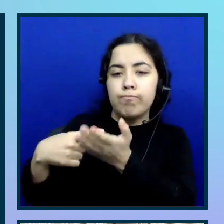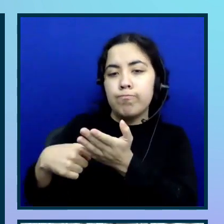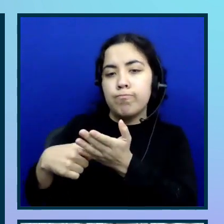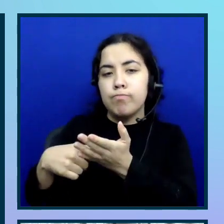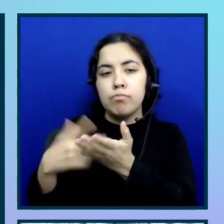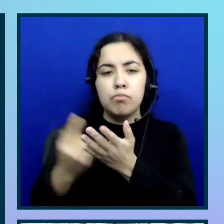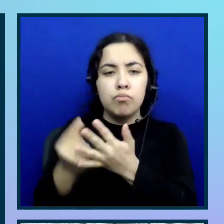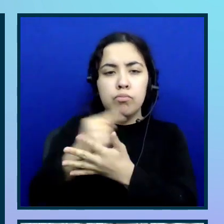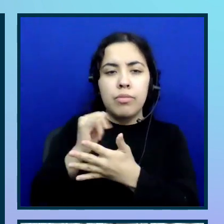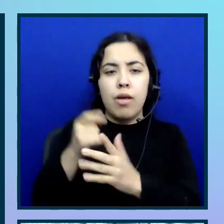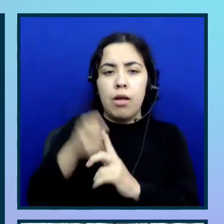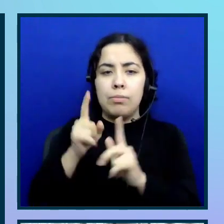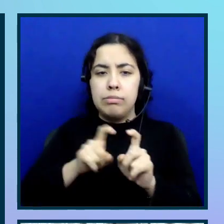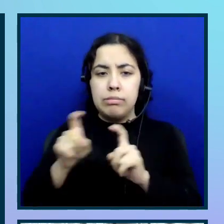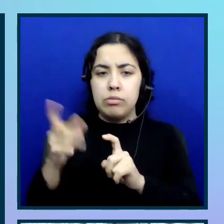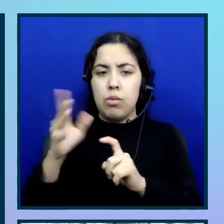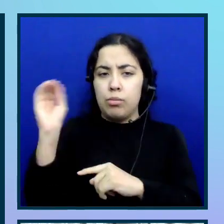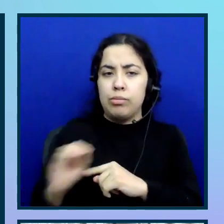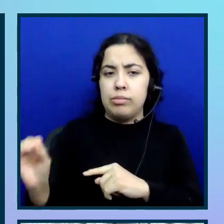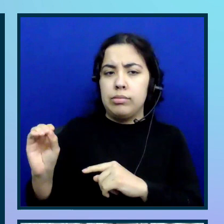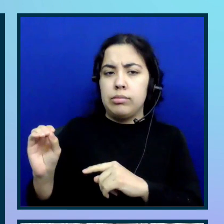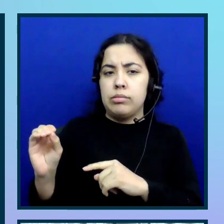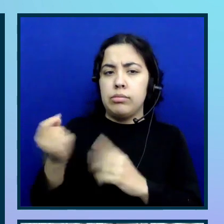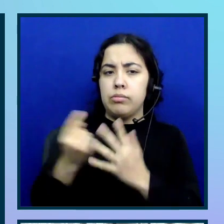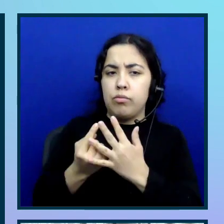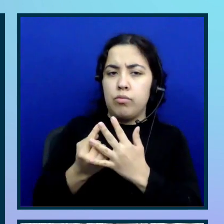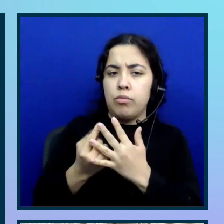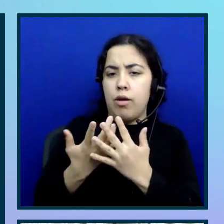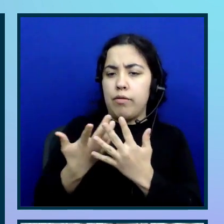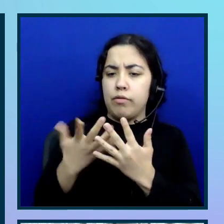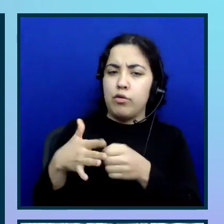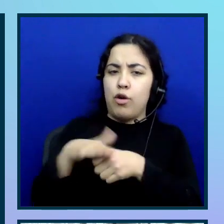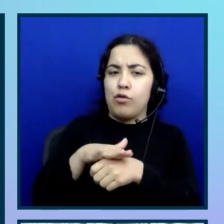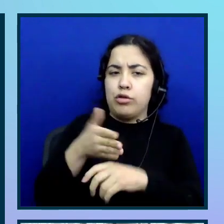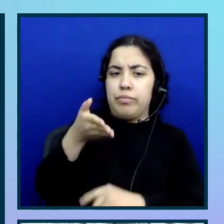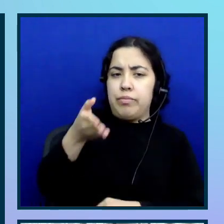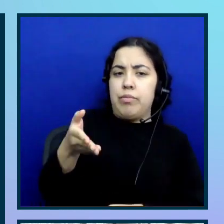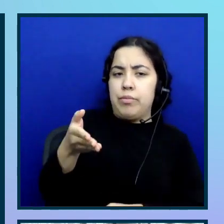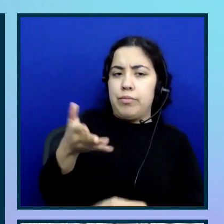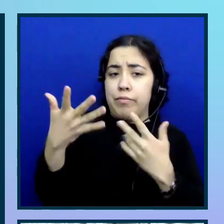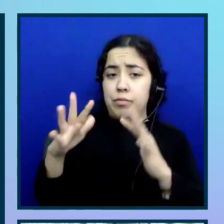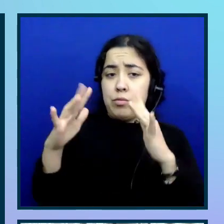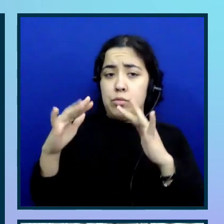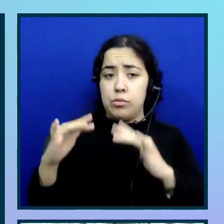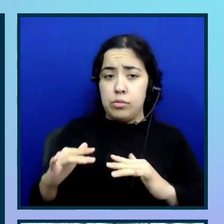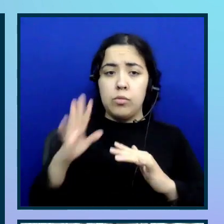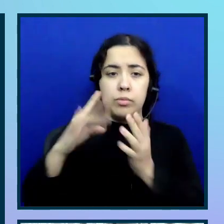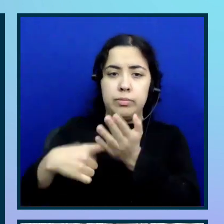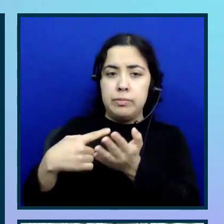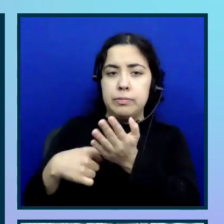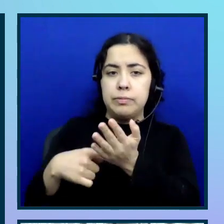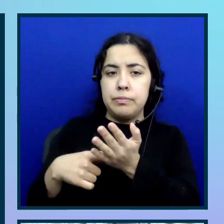about what's covered by those automated tests, what percentage of WCAG coverage there is. And then after that, we will go dive into a little bit